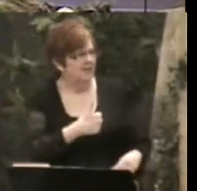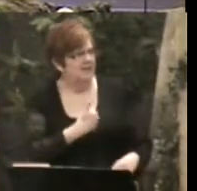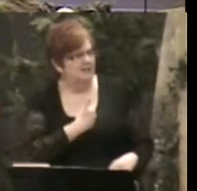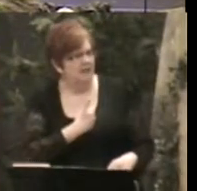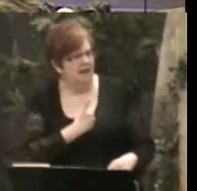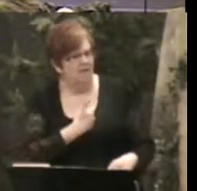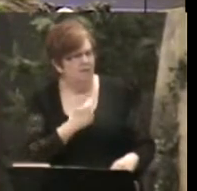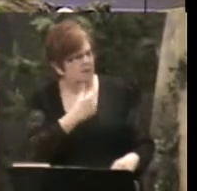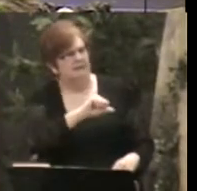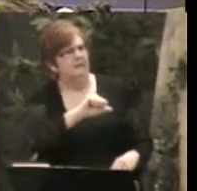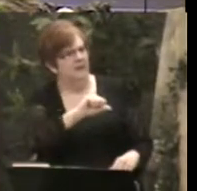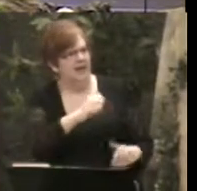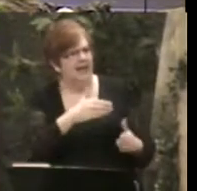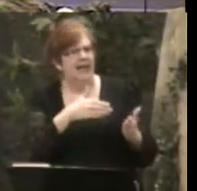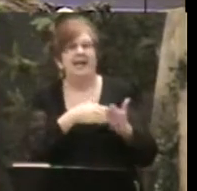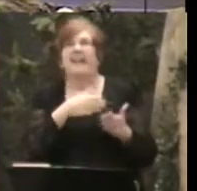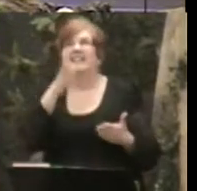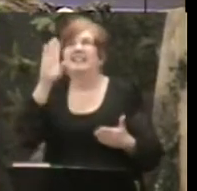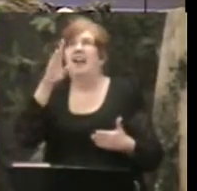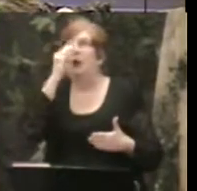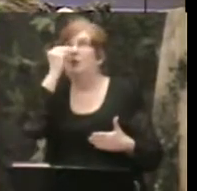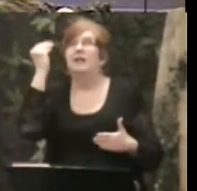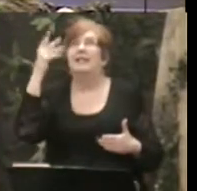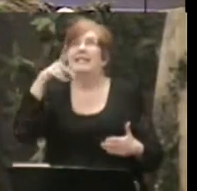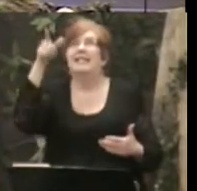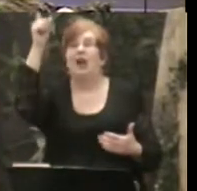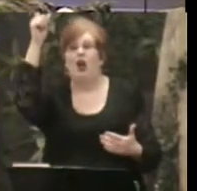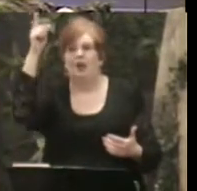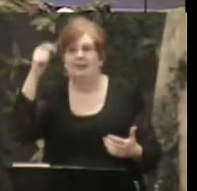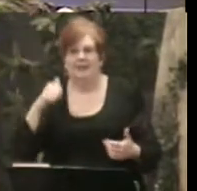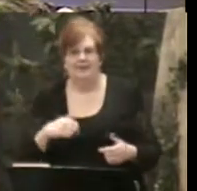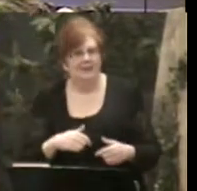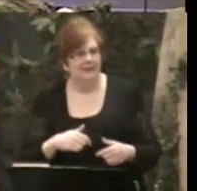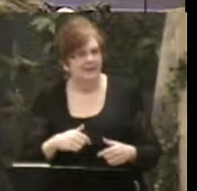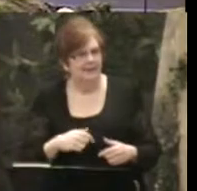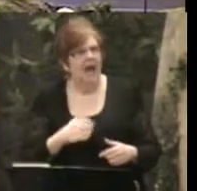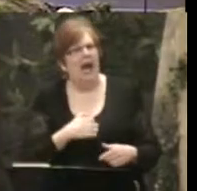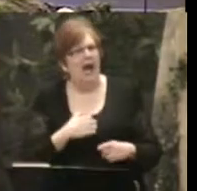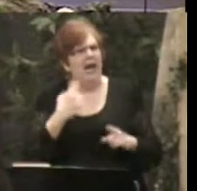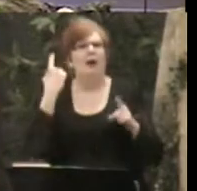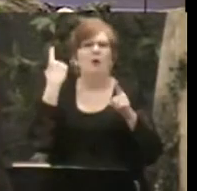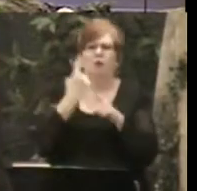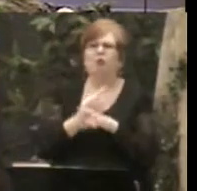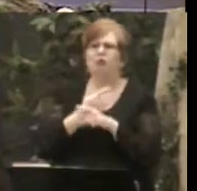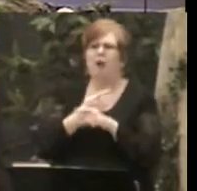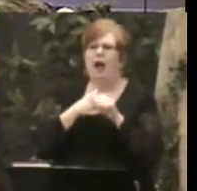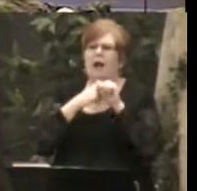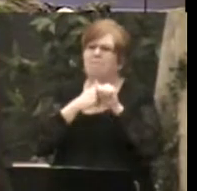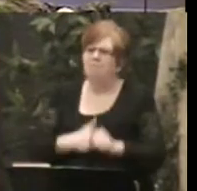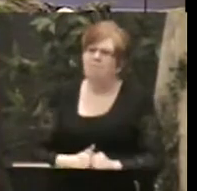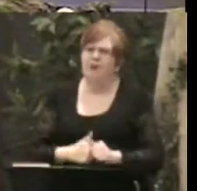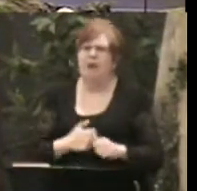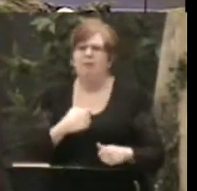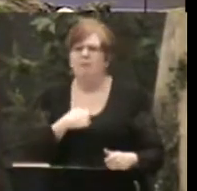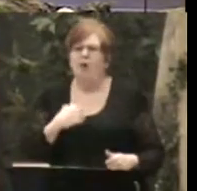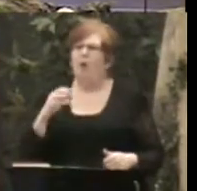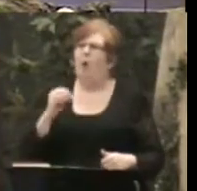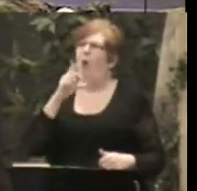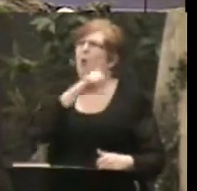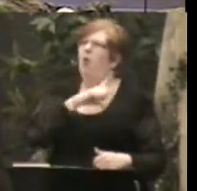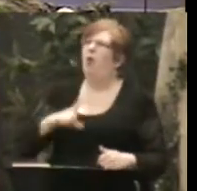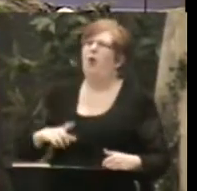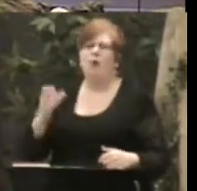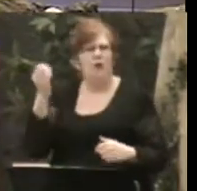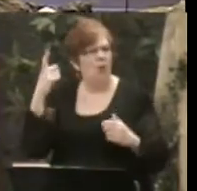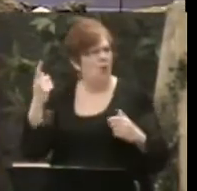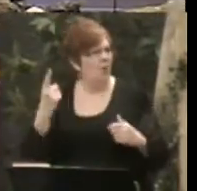defends himself against a God who does not care. "I am a righteous man, O Lord. No one has walked the earth